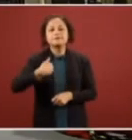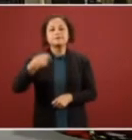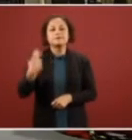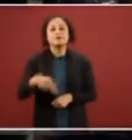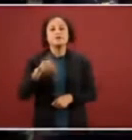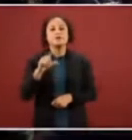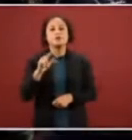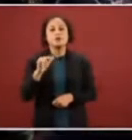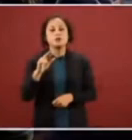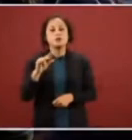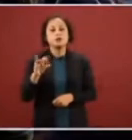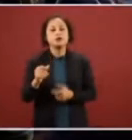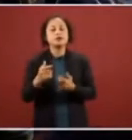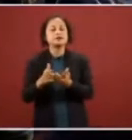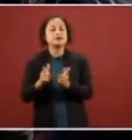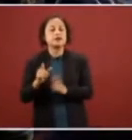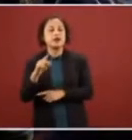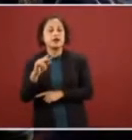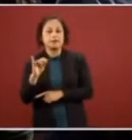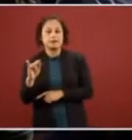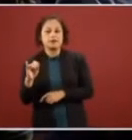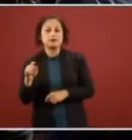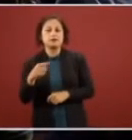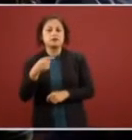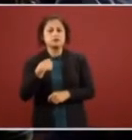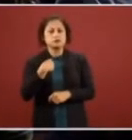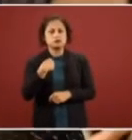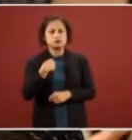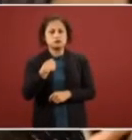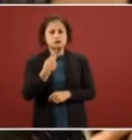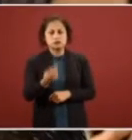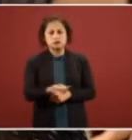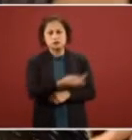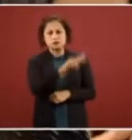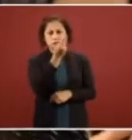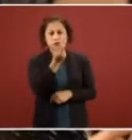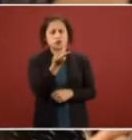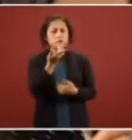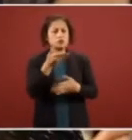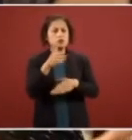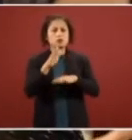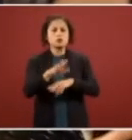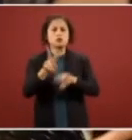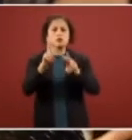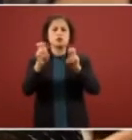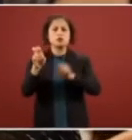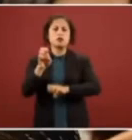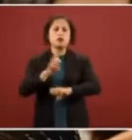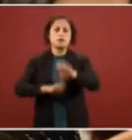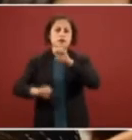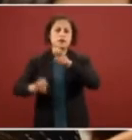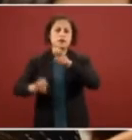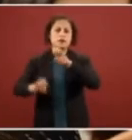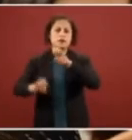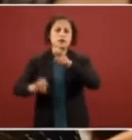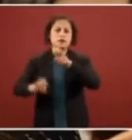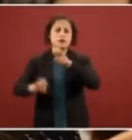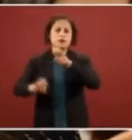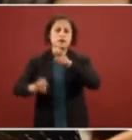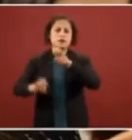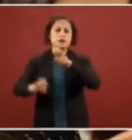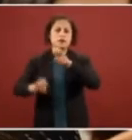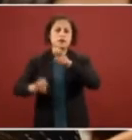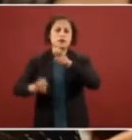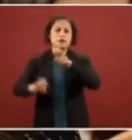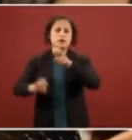Barlovento informa. ¿Cuál es la situación que le comentó la embajadora de México en Bolivia? Ya está en México. What